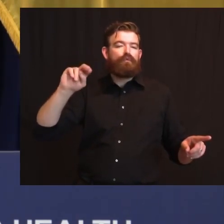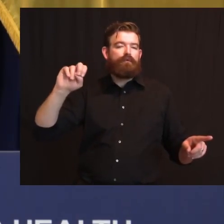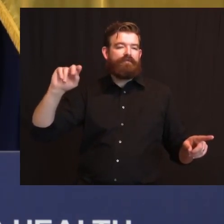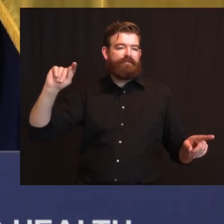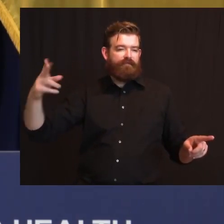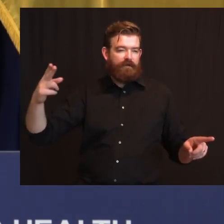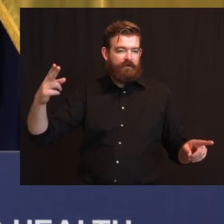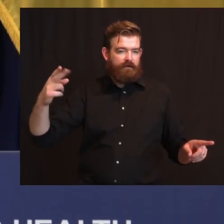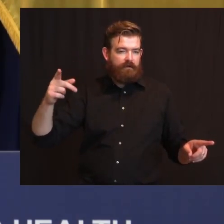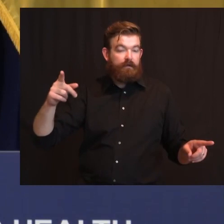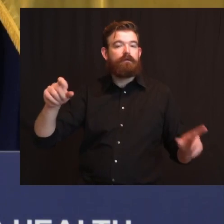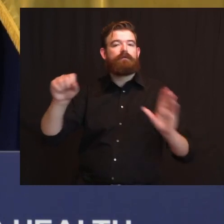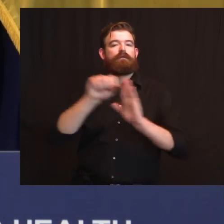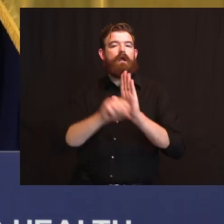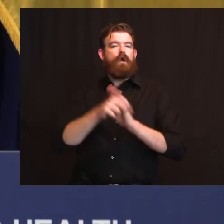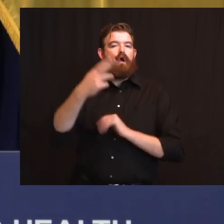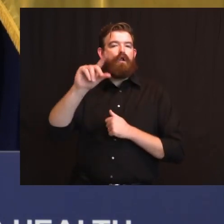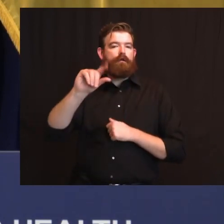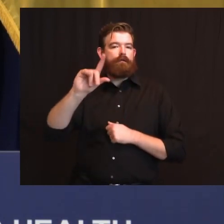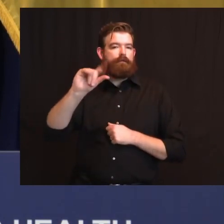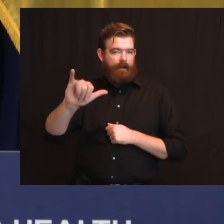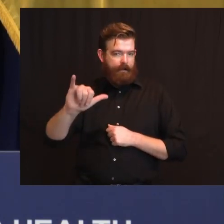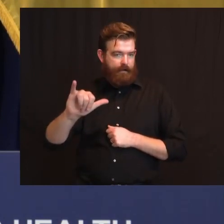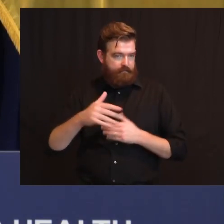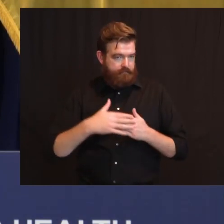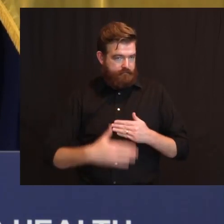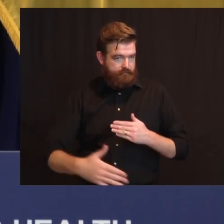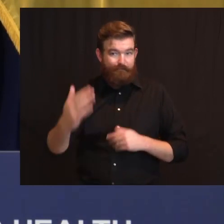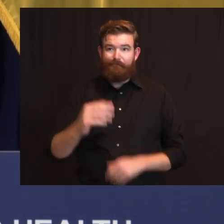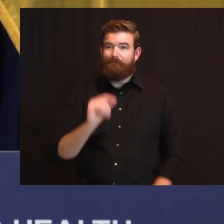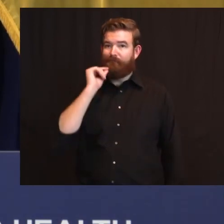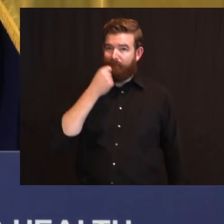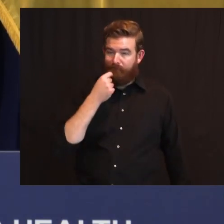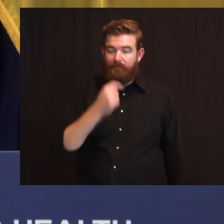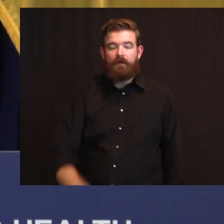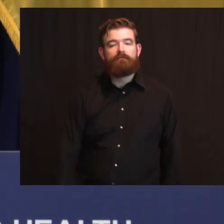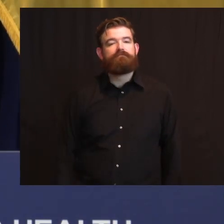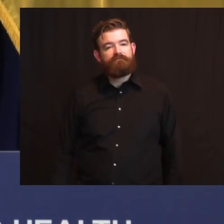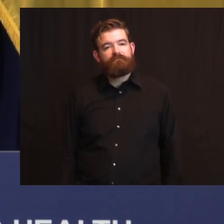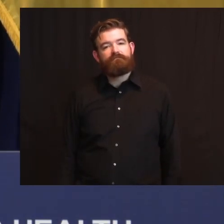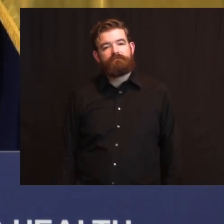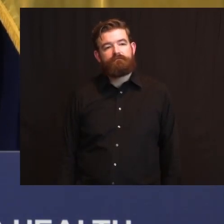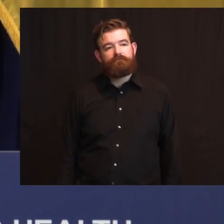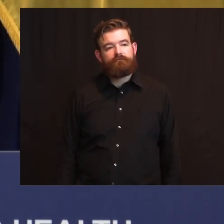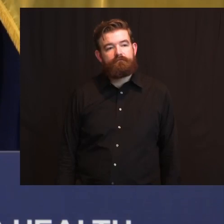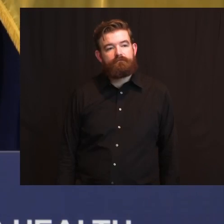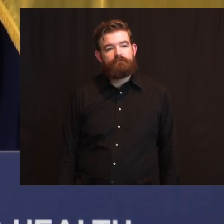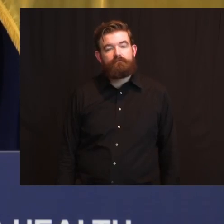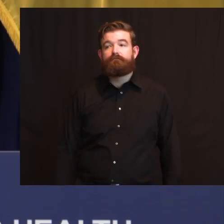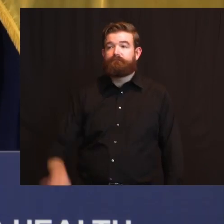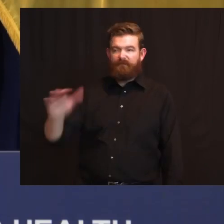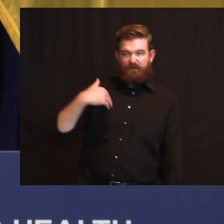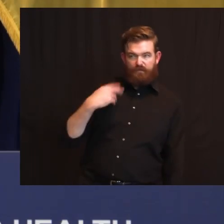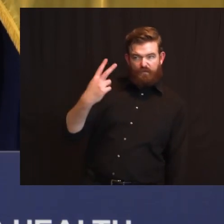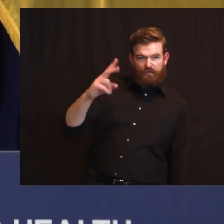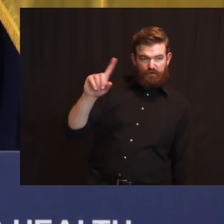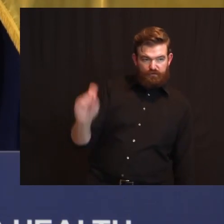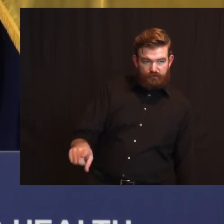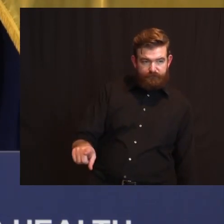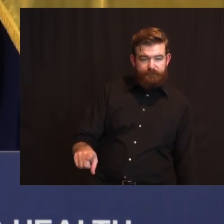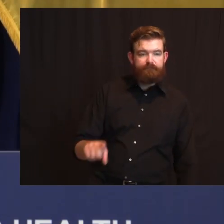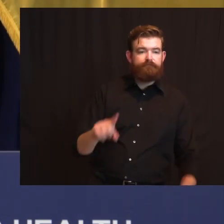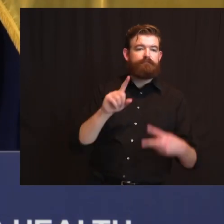cool. Thank you. Sir. Hi, Governor. Two questions. First one is from a colleague. When it comes to COVID cases in schools,